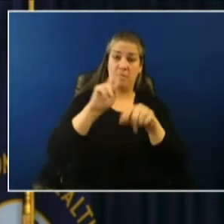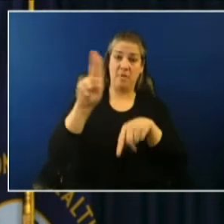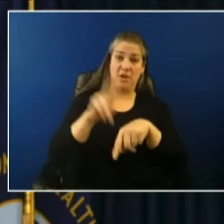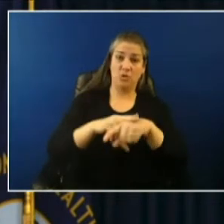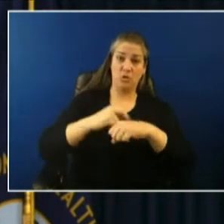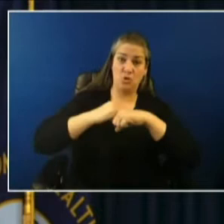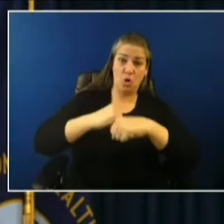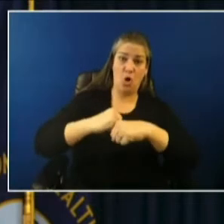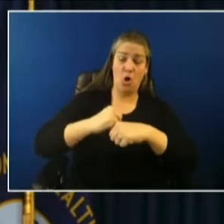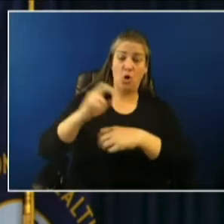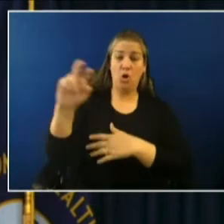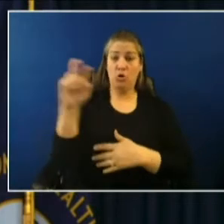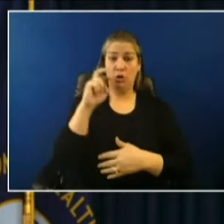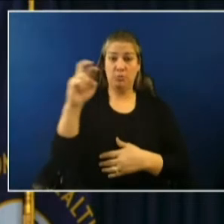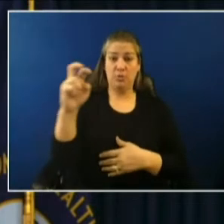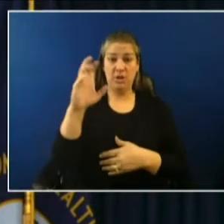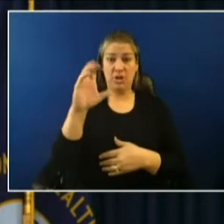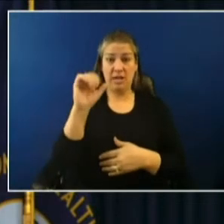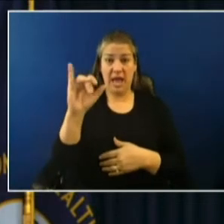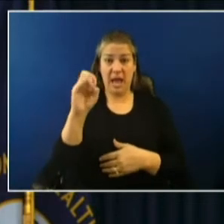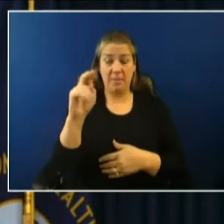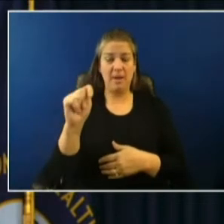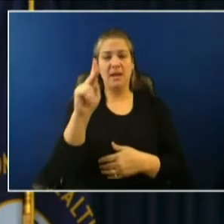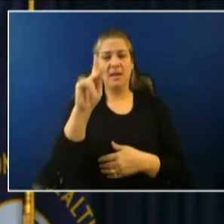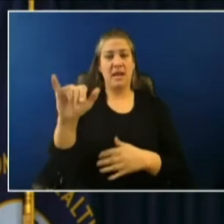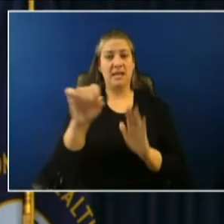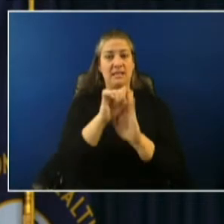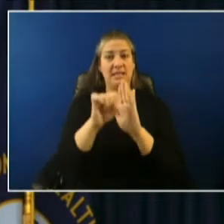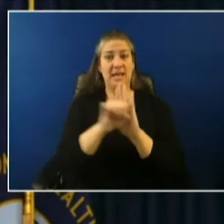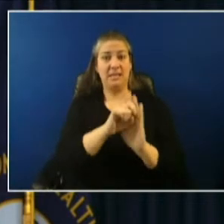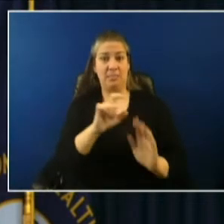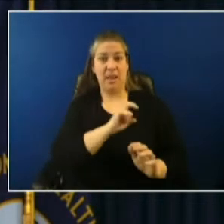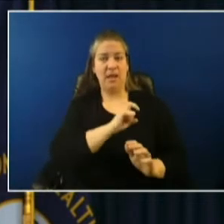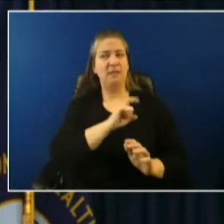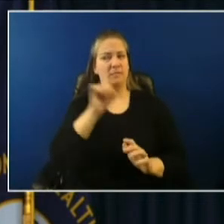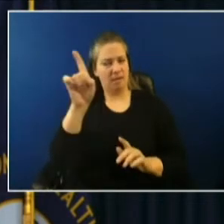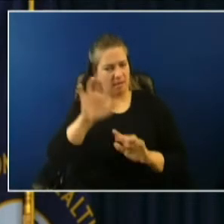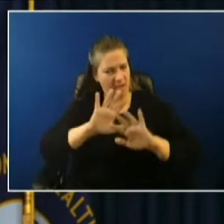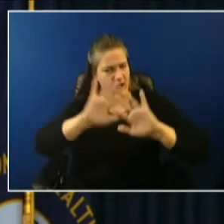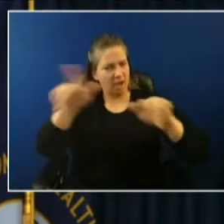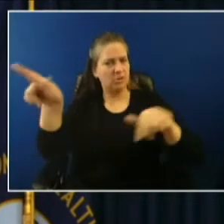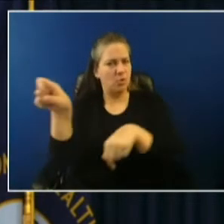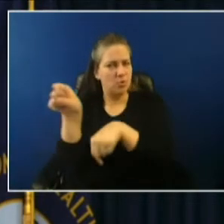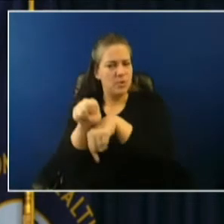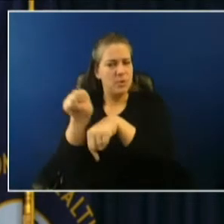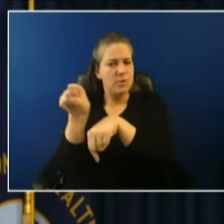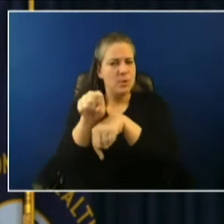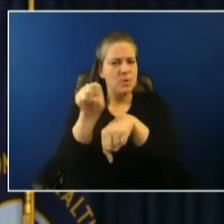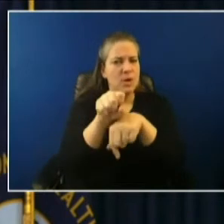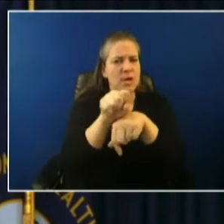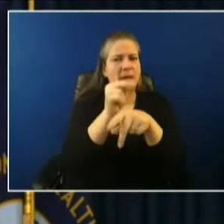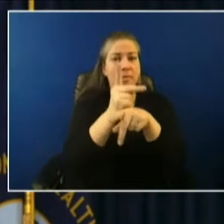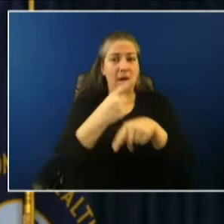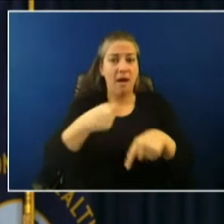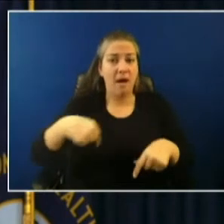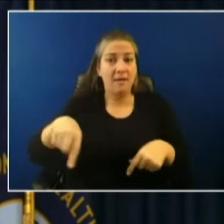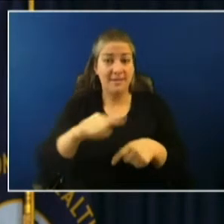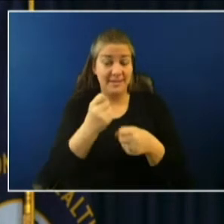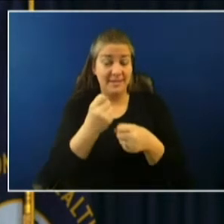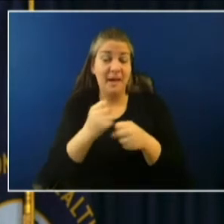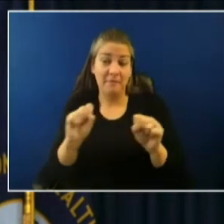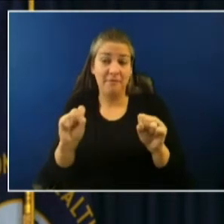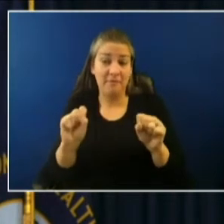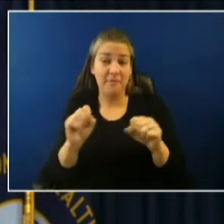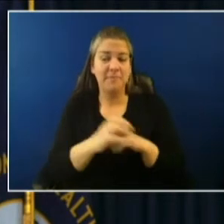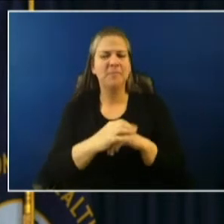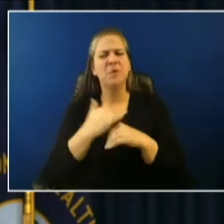Cabinet, the Kentucky State Police are all out there working to try to keep us safe. Want to show just a couple of slides,